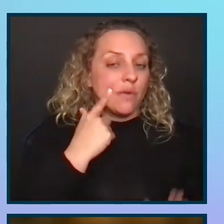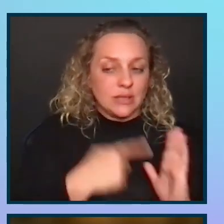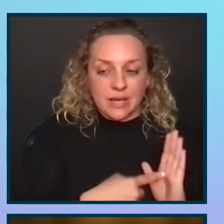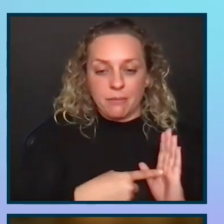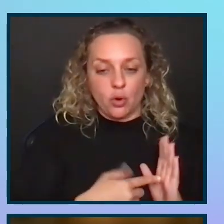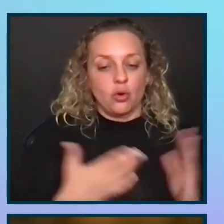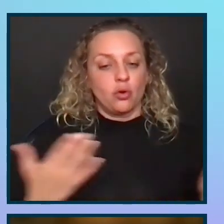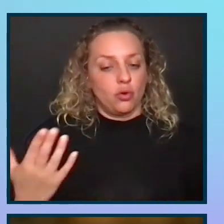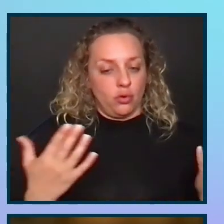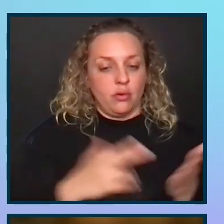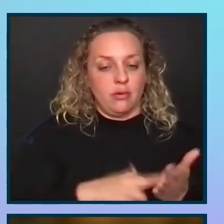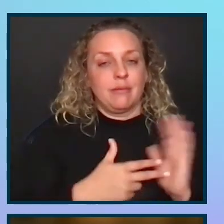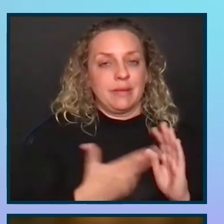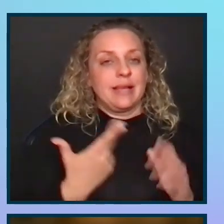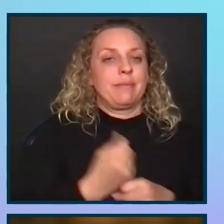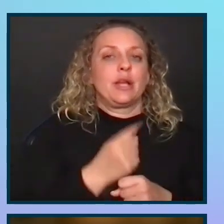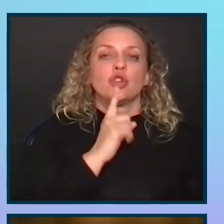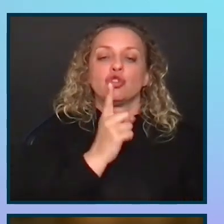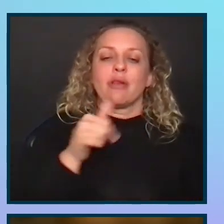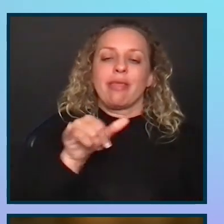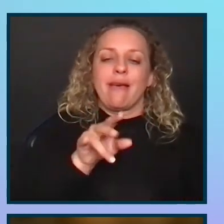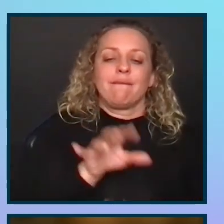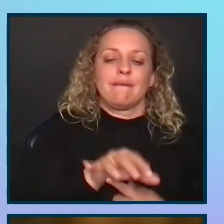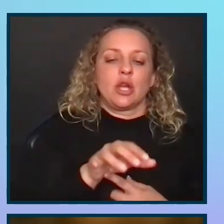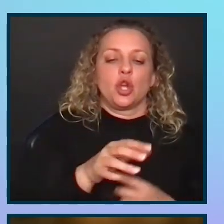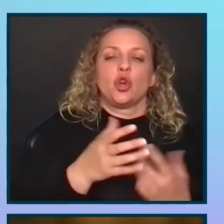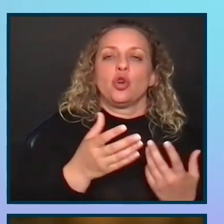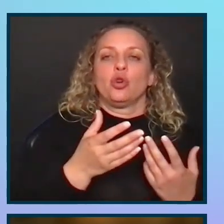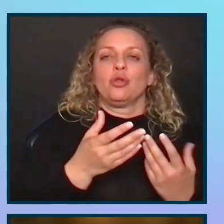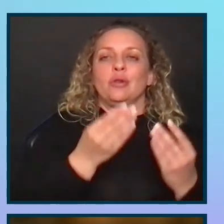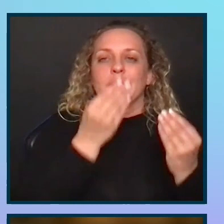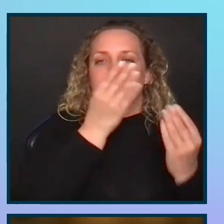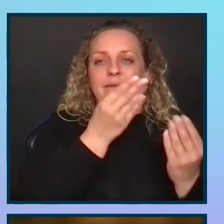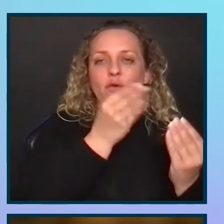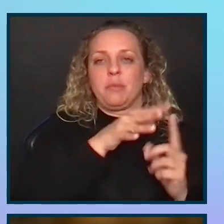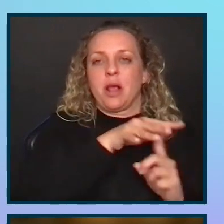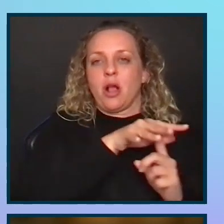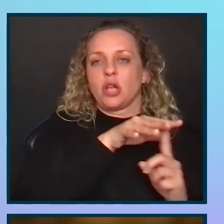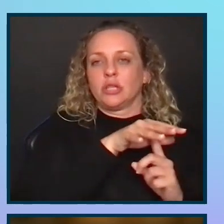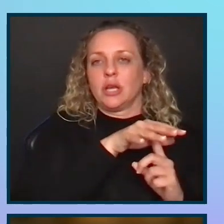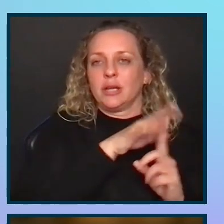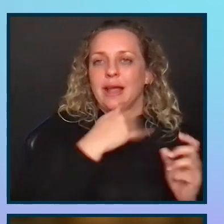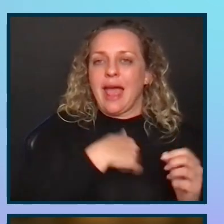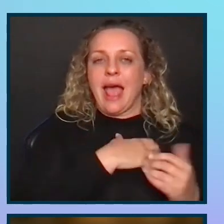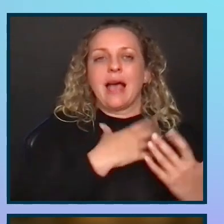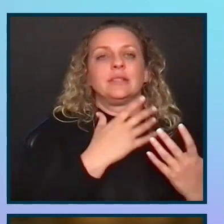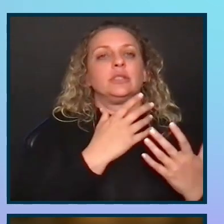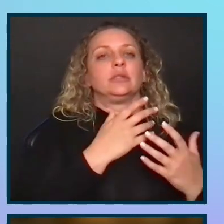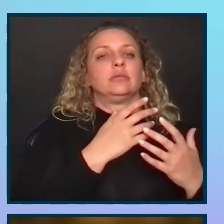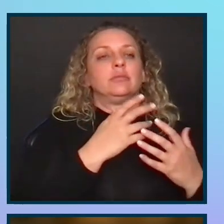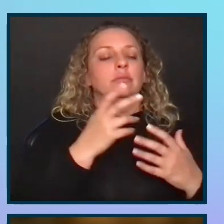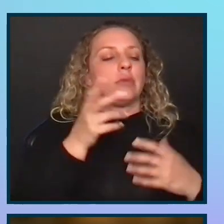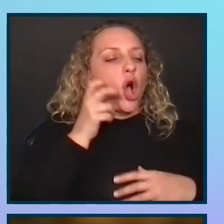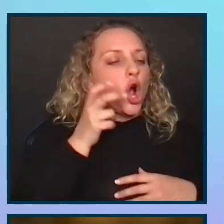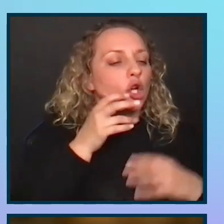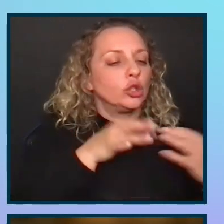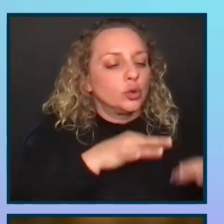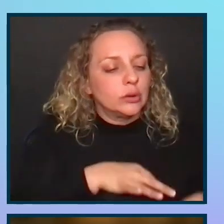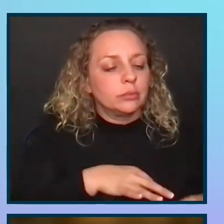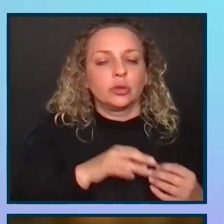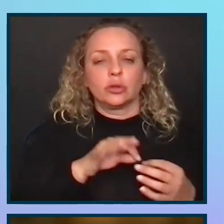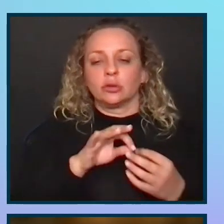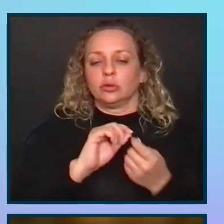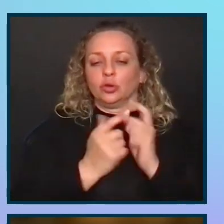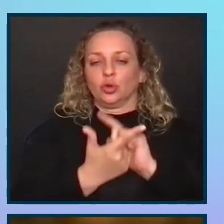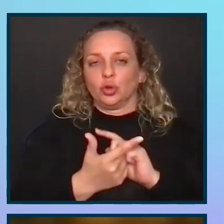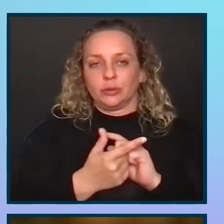example, making sure that that video content has audio descriptions, has descriptive transcripts,